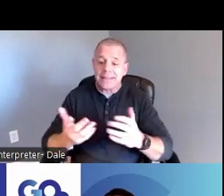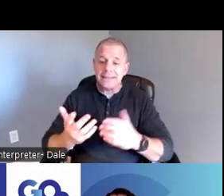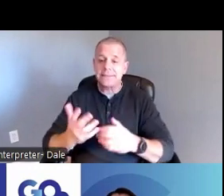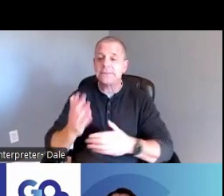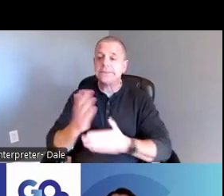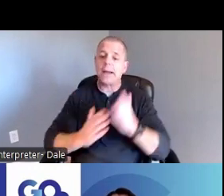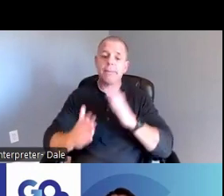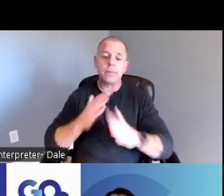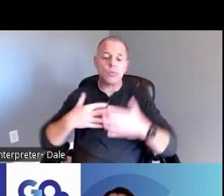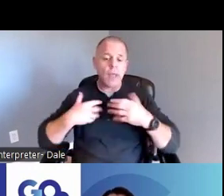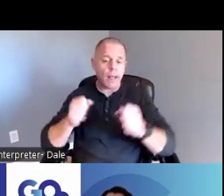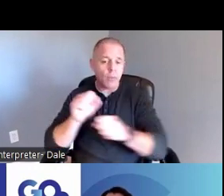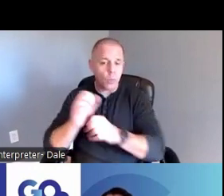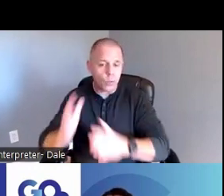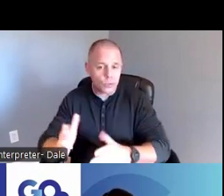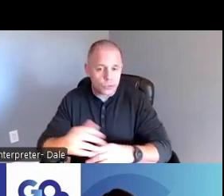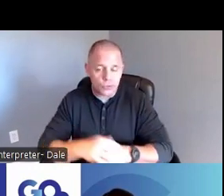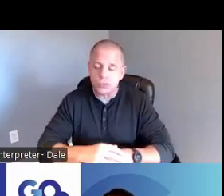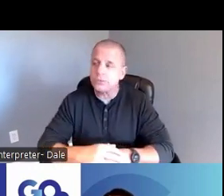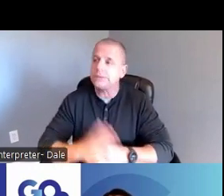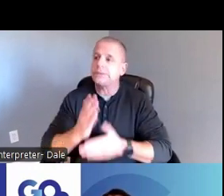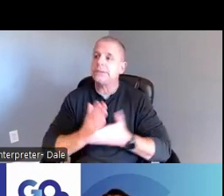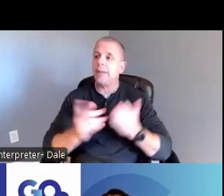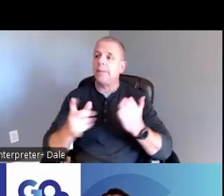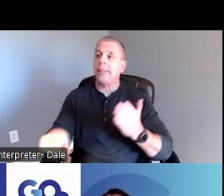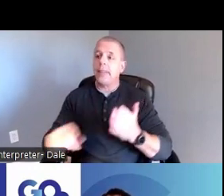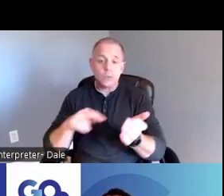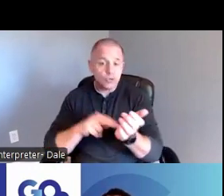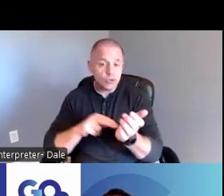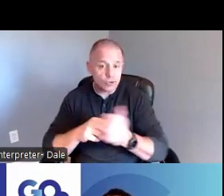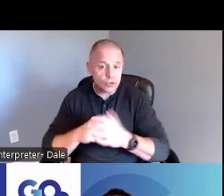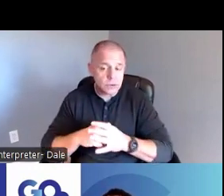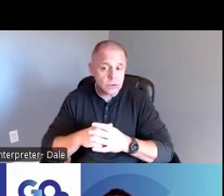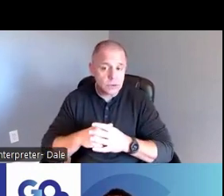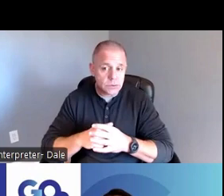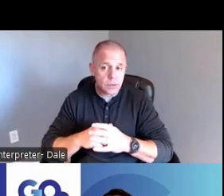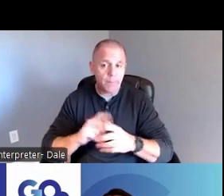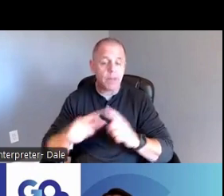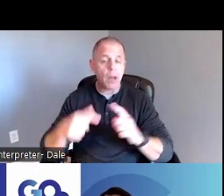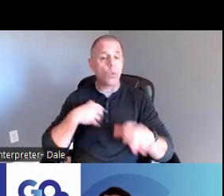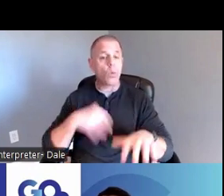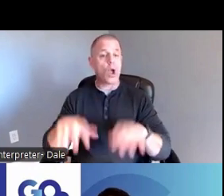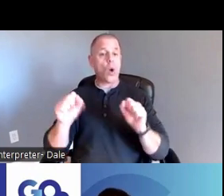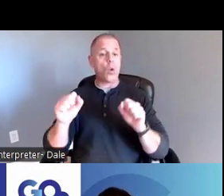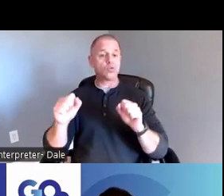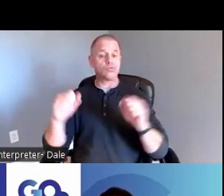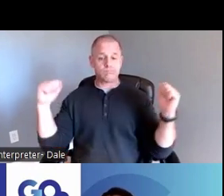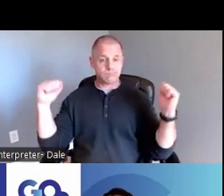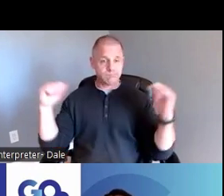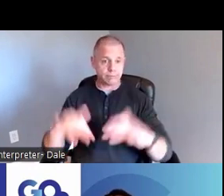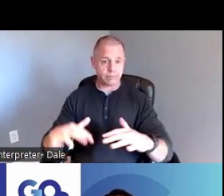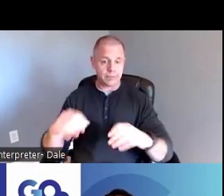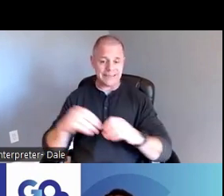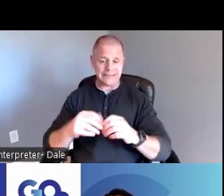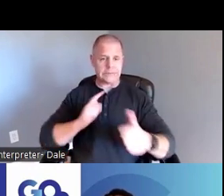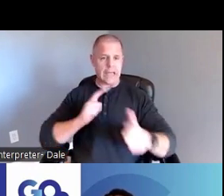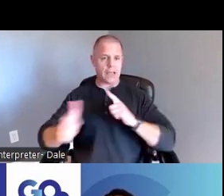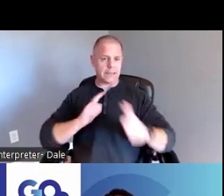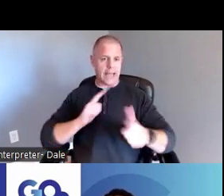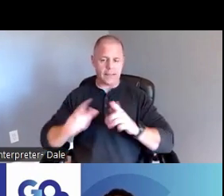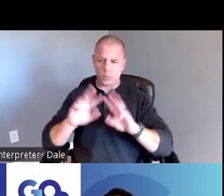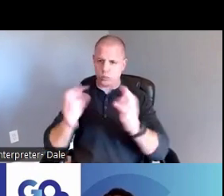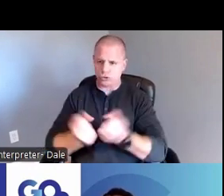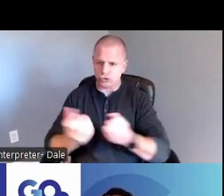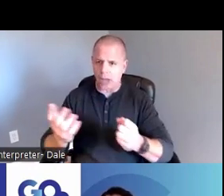health workers, some of them are nurses, but we host them in a didactic workshop for them